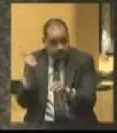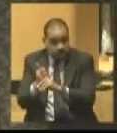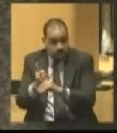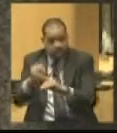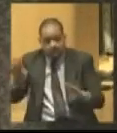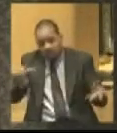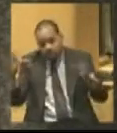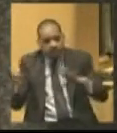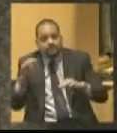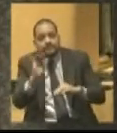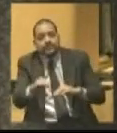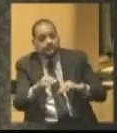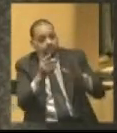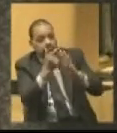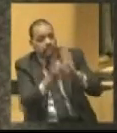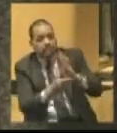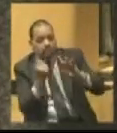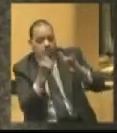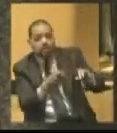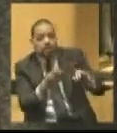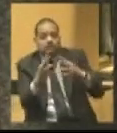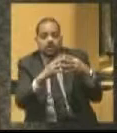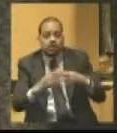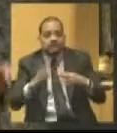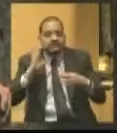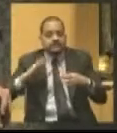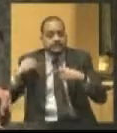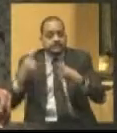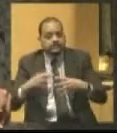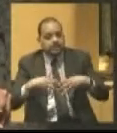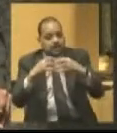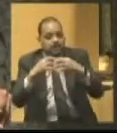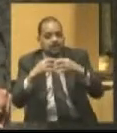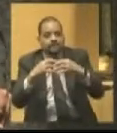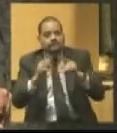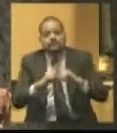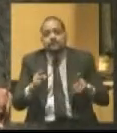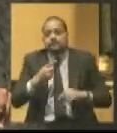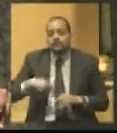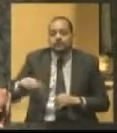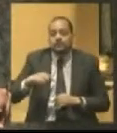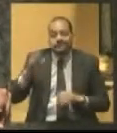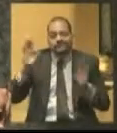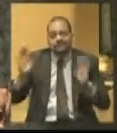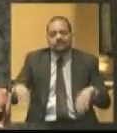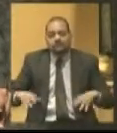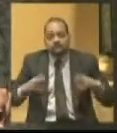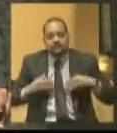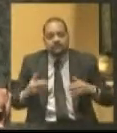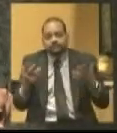reminds us of their power. Abraham Lincoln believed that all men were equally entitled to their basic freedom, that